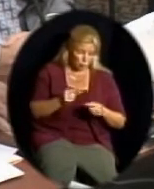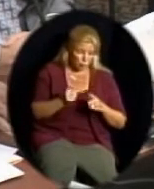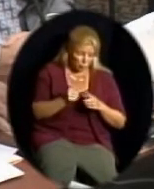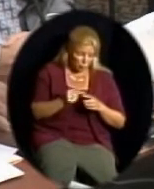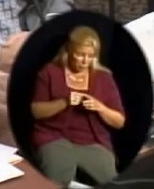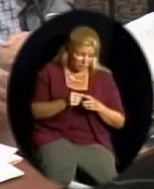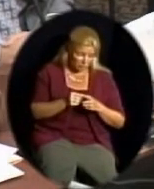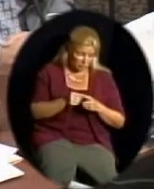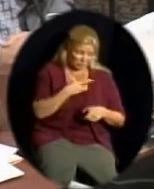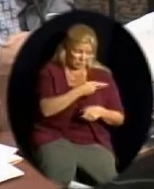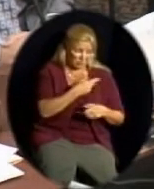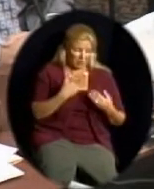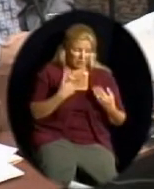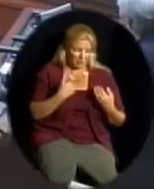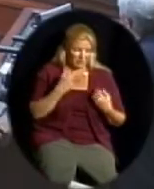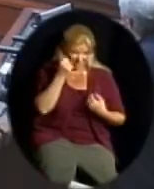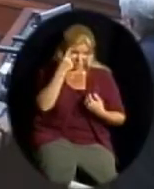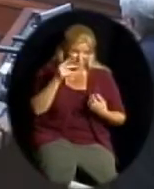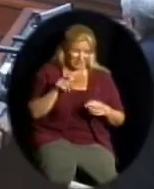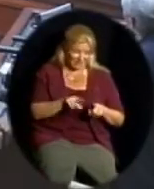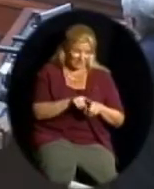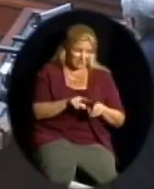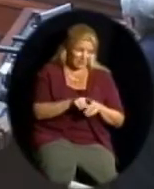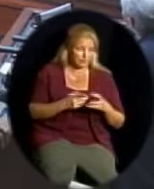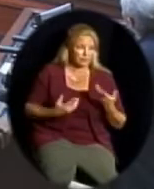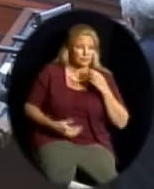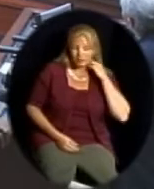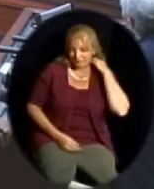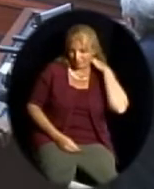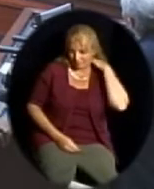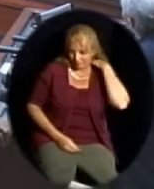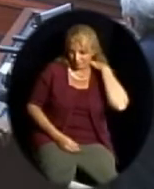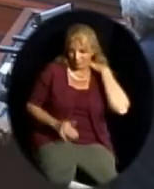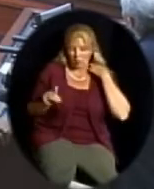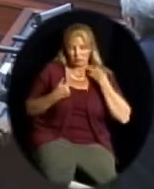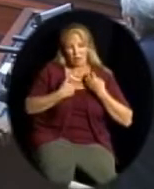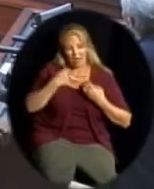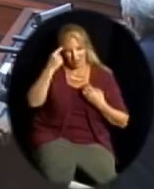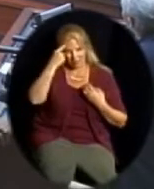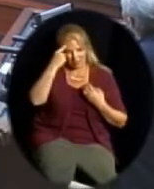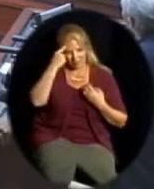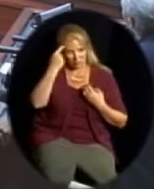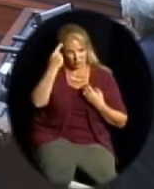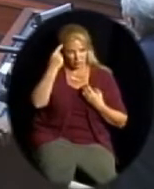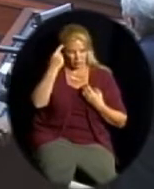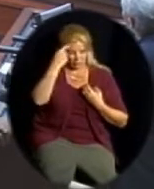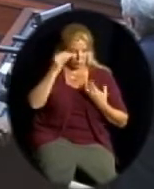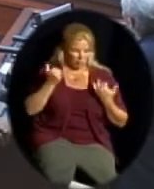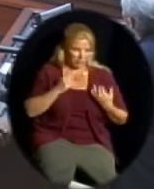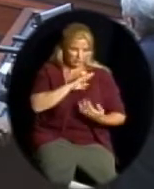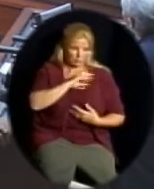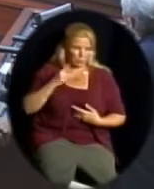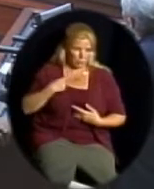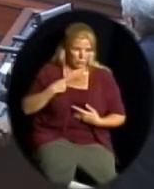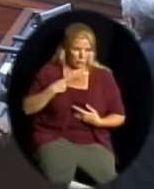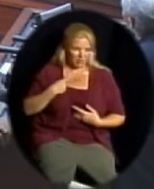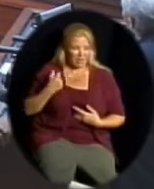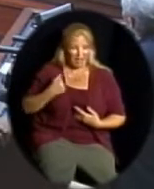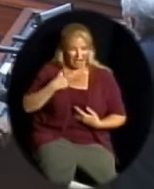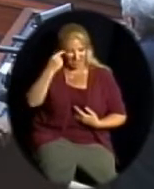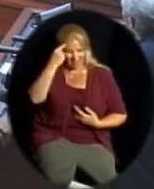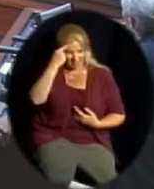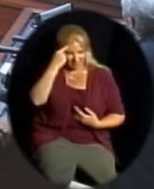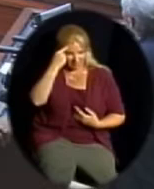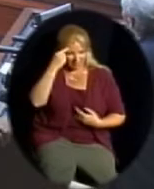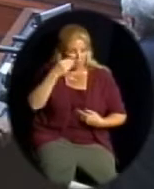that. And what I might suggest that I think would be valuable for this board is to have a member from the Appropriations Committee come and speak to us on it and give us a presentation and